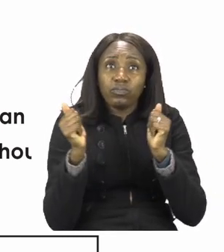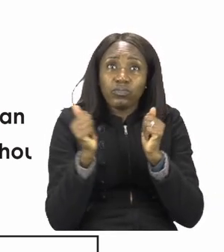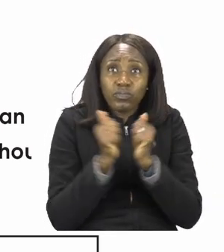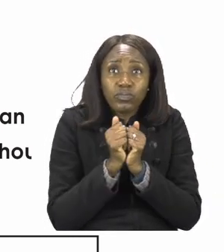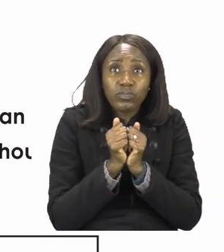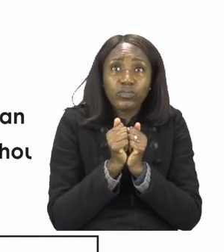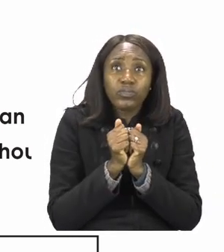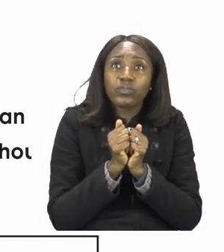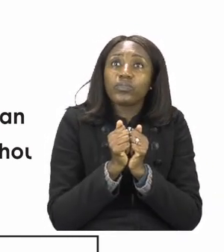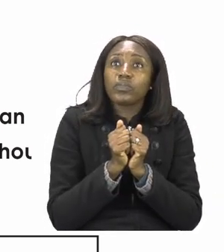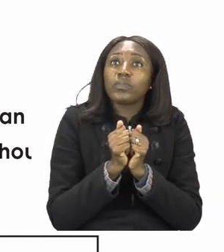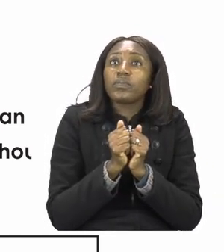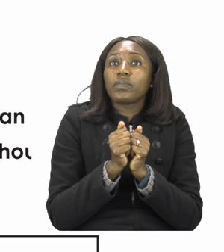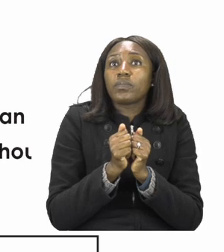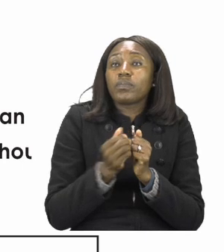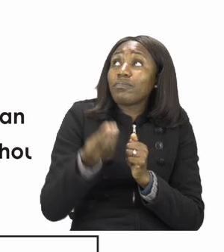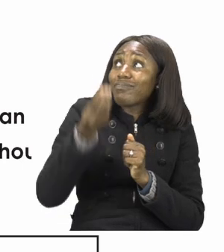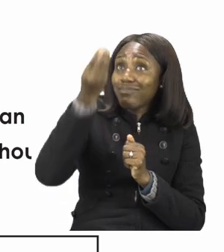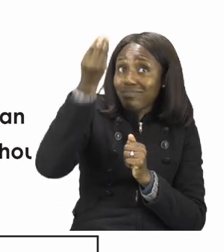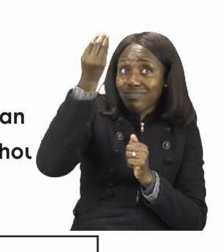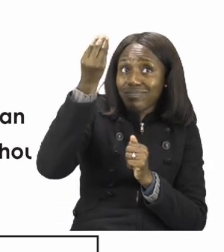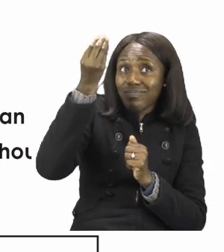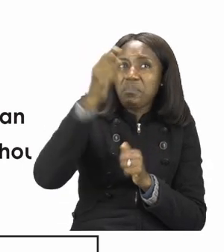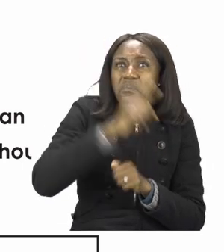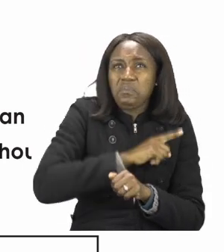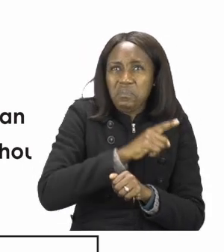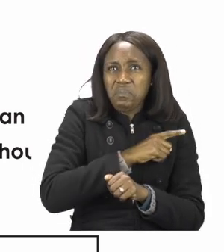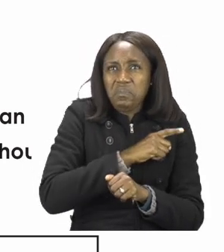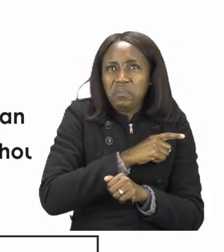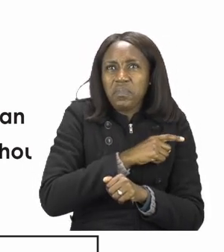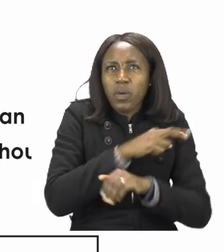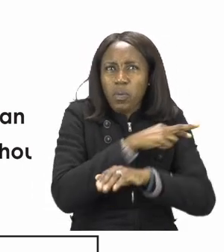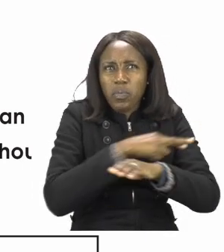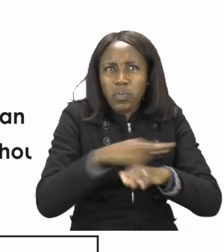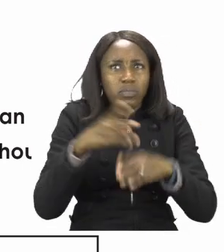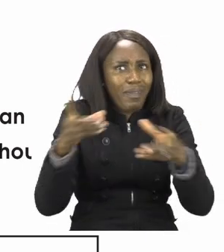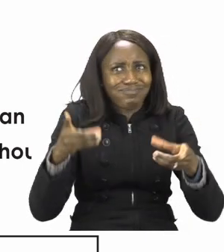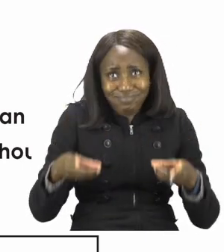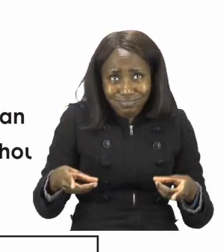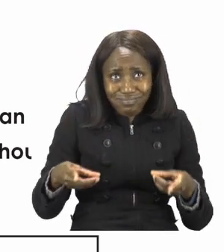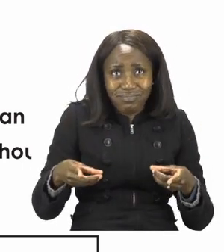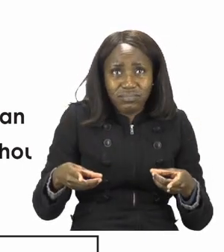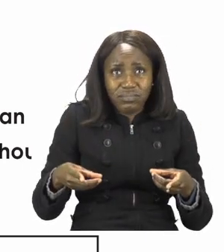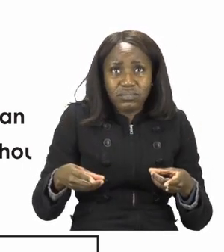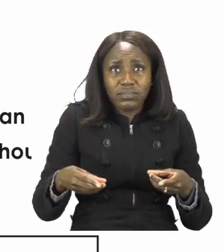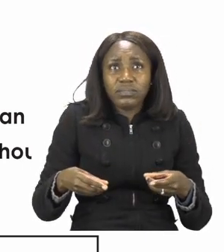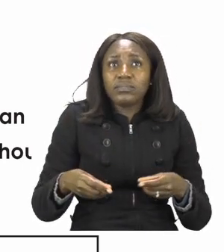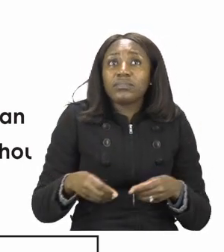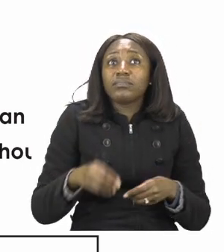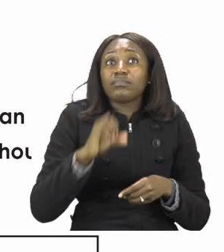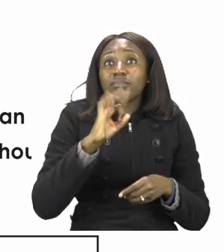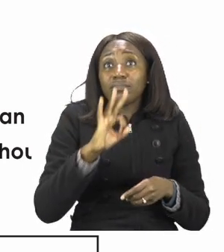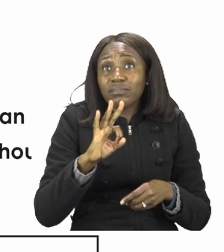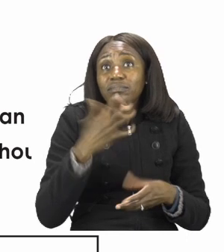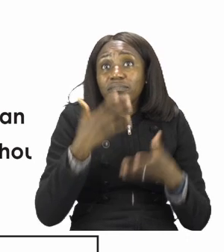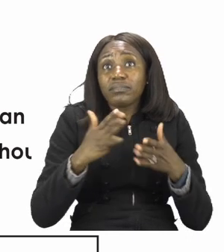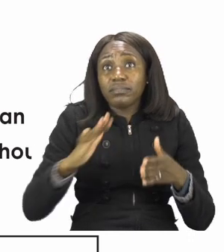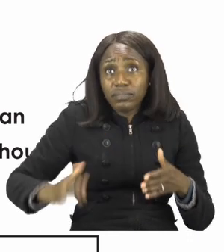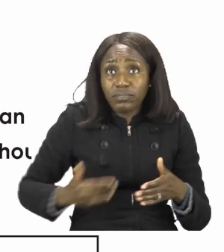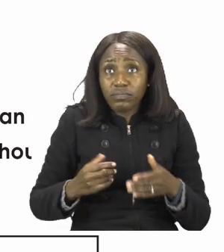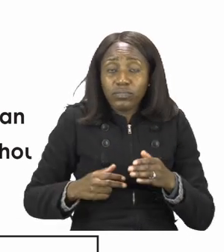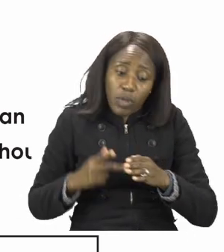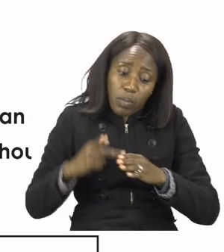adult, as roads can be dangerous. If we need to cross the